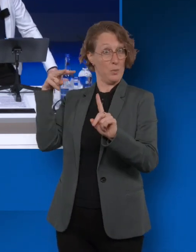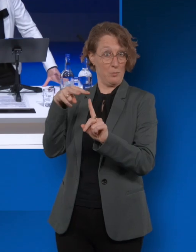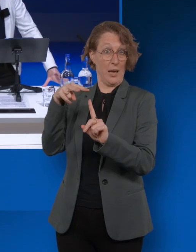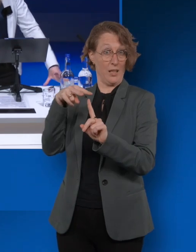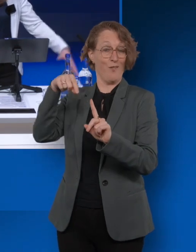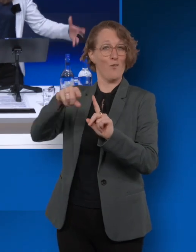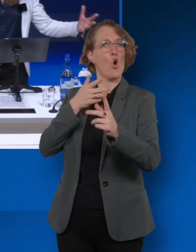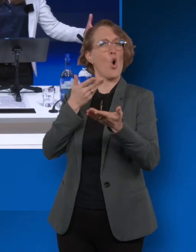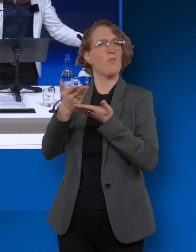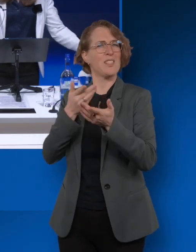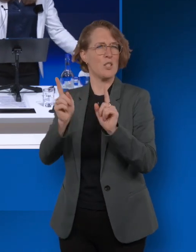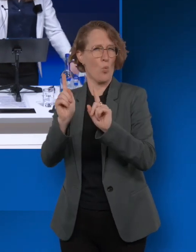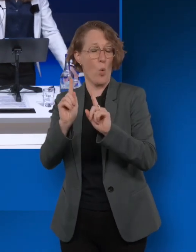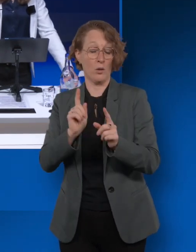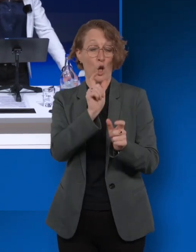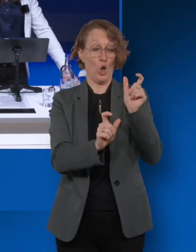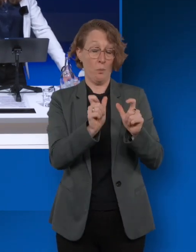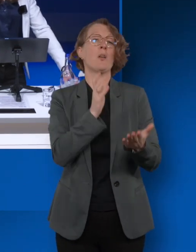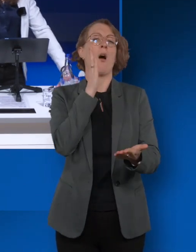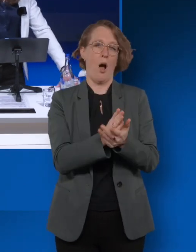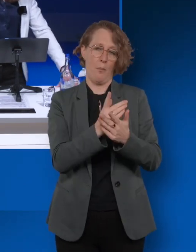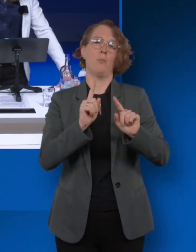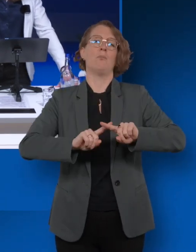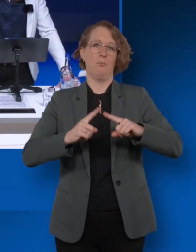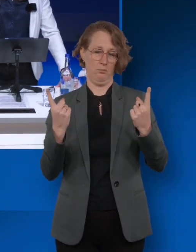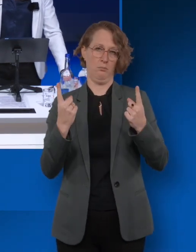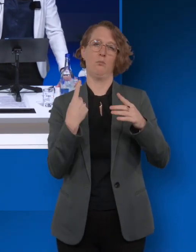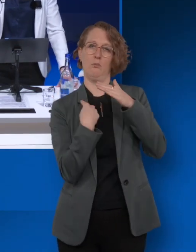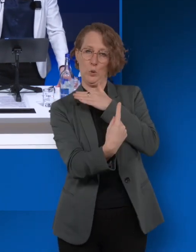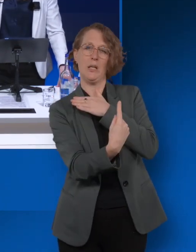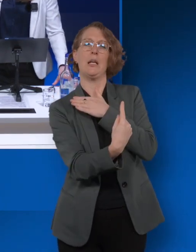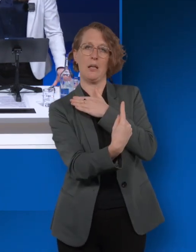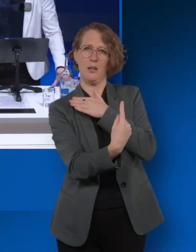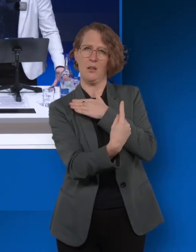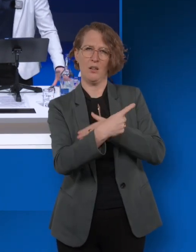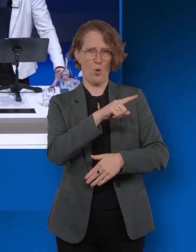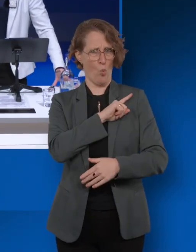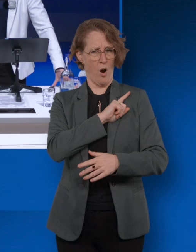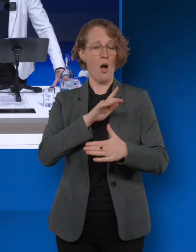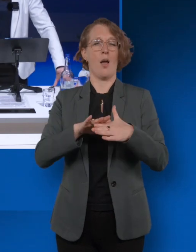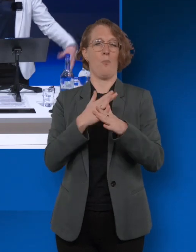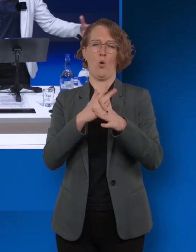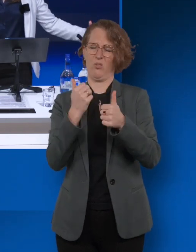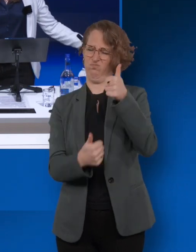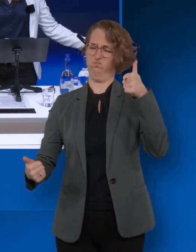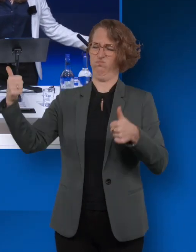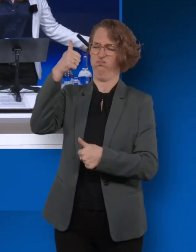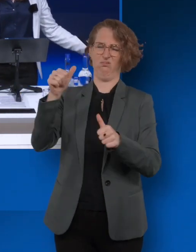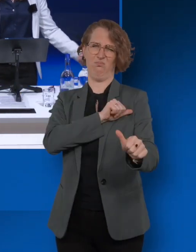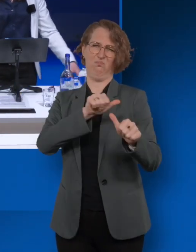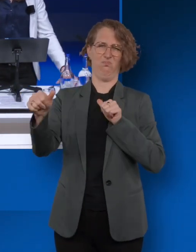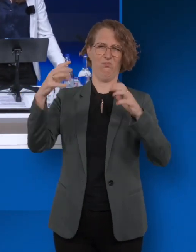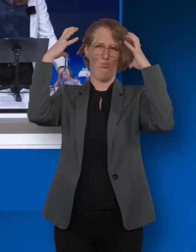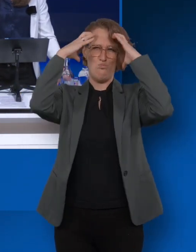in this conversation is to say that humans are unique, but that's all because of their superior